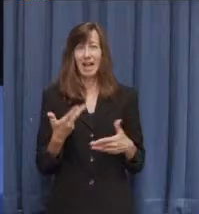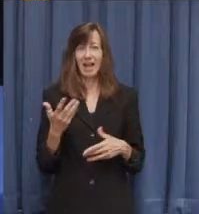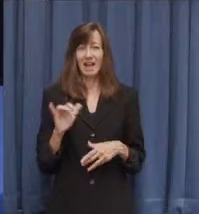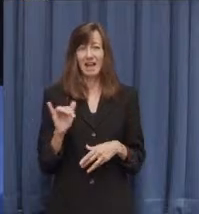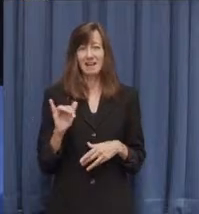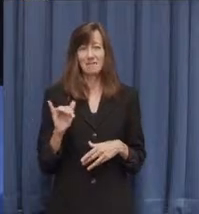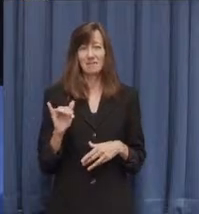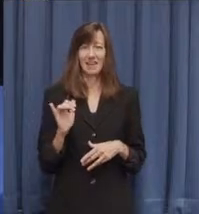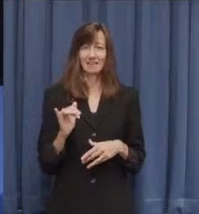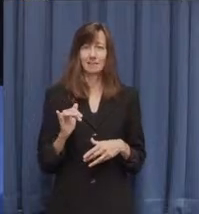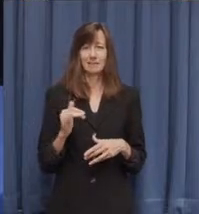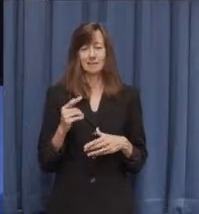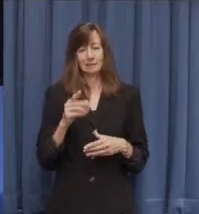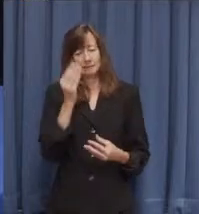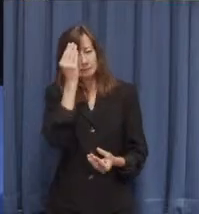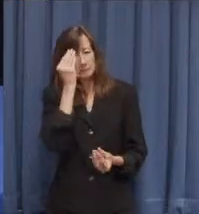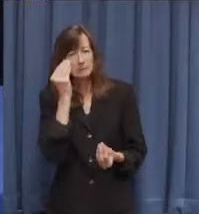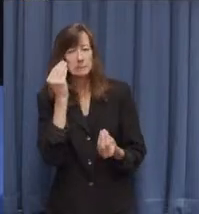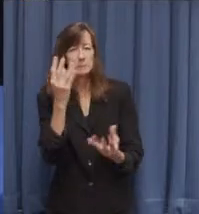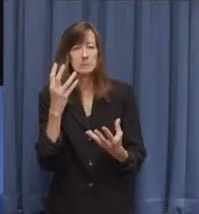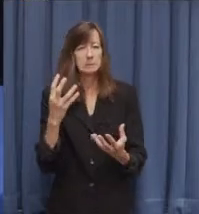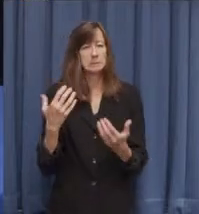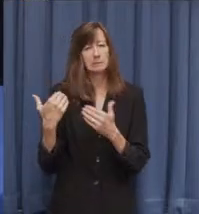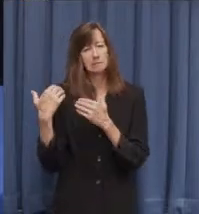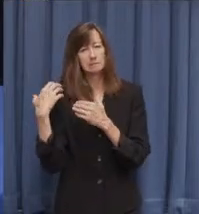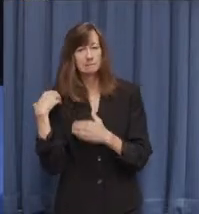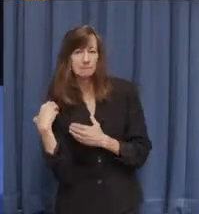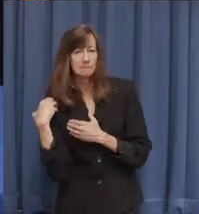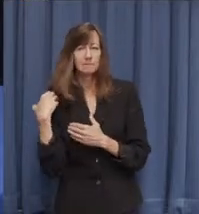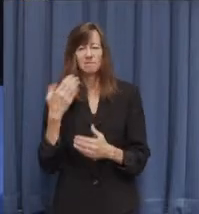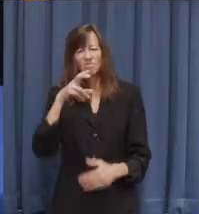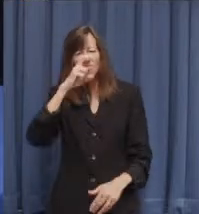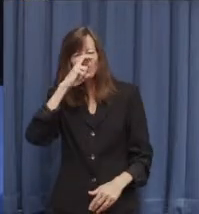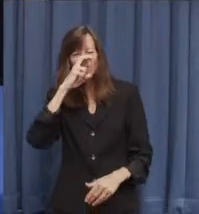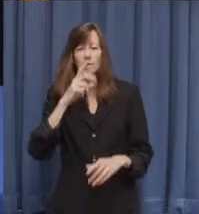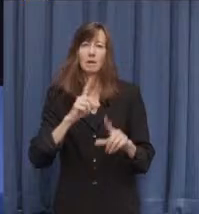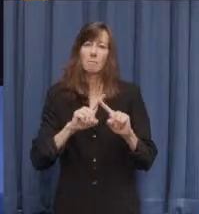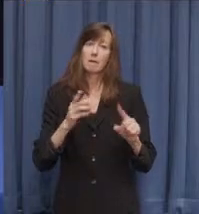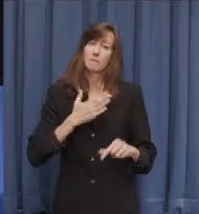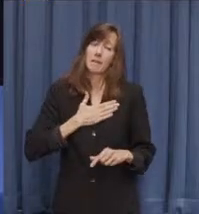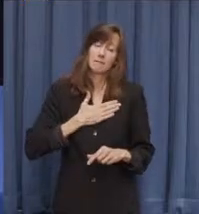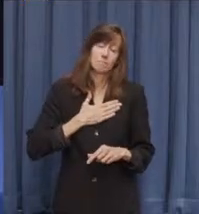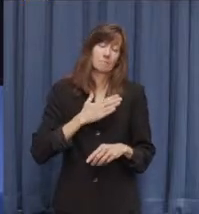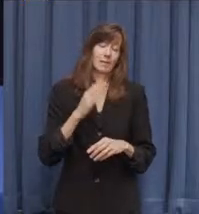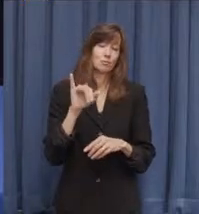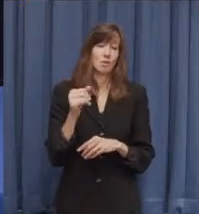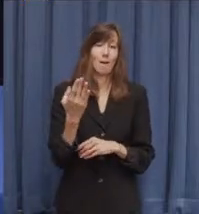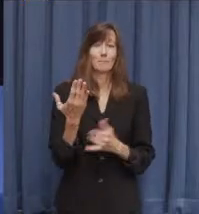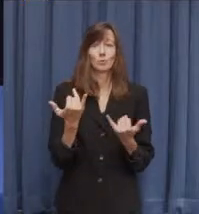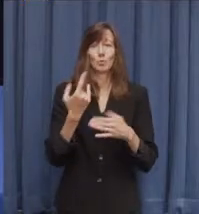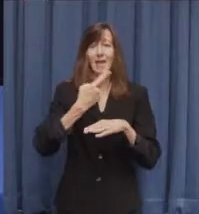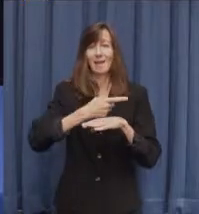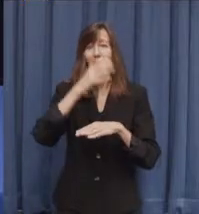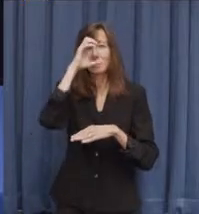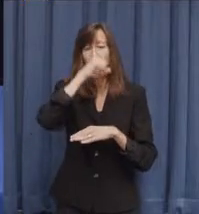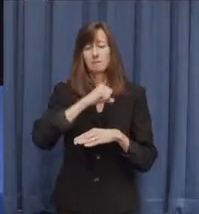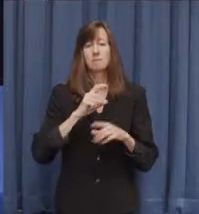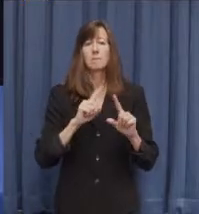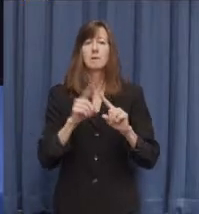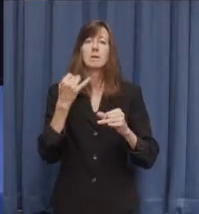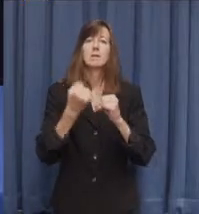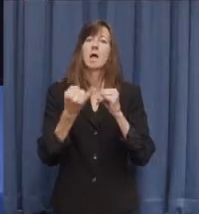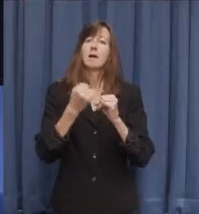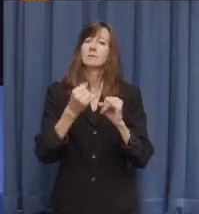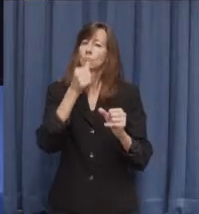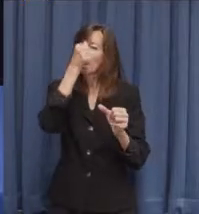I'm being the heavy here, but that's, I guess, the job today and lately. The last reminder, and I said it before, but we'll close on